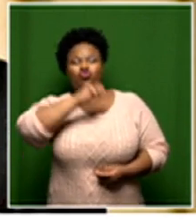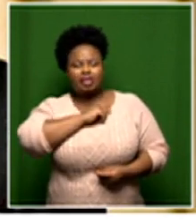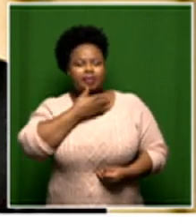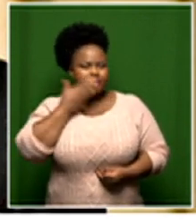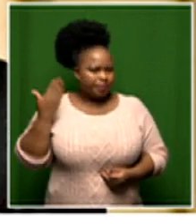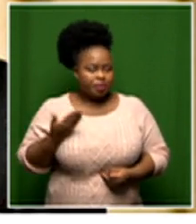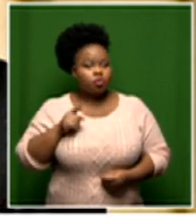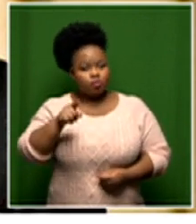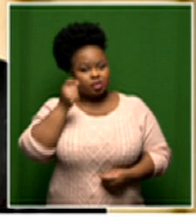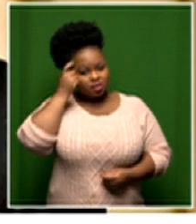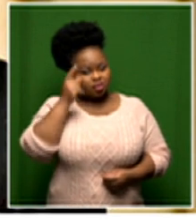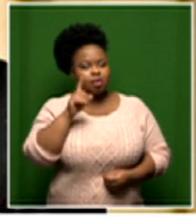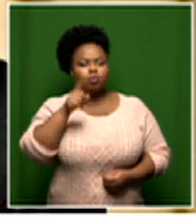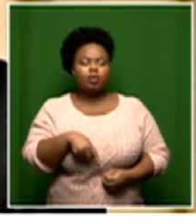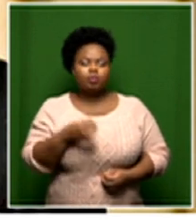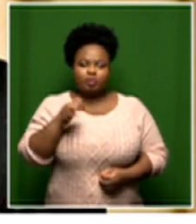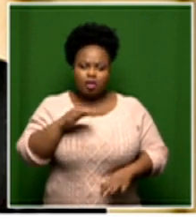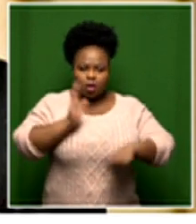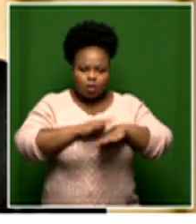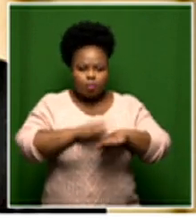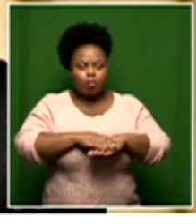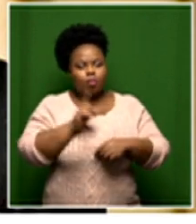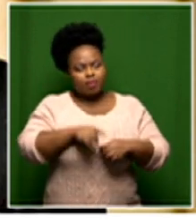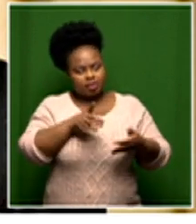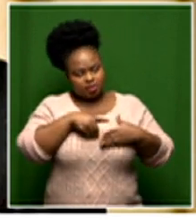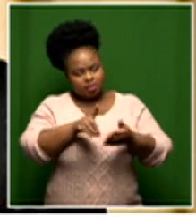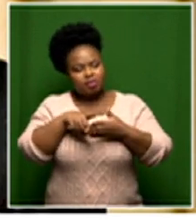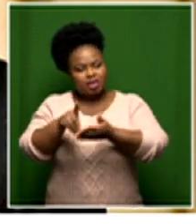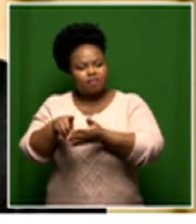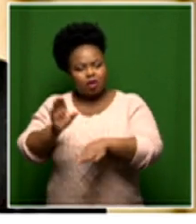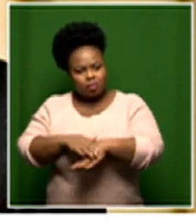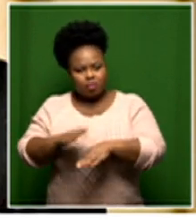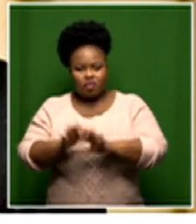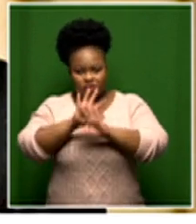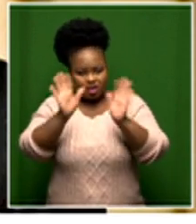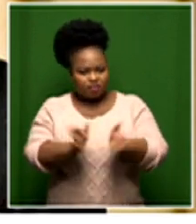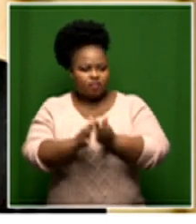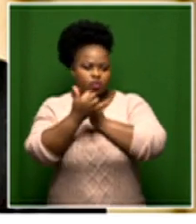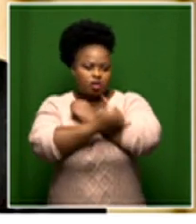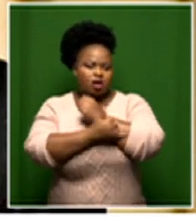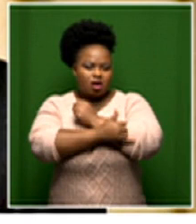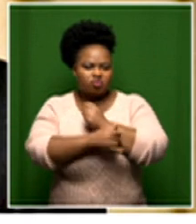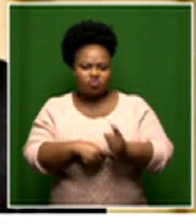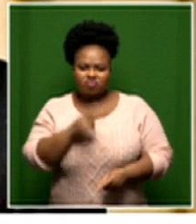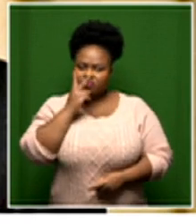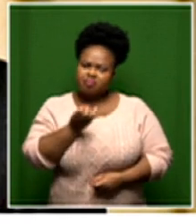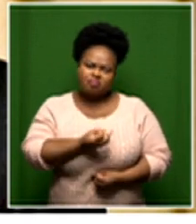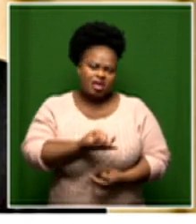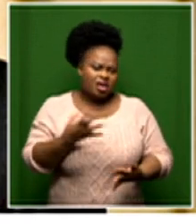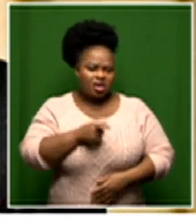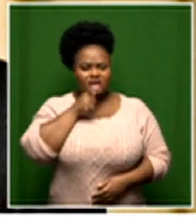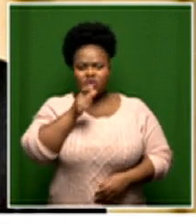they must understand that we will still have to do and deliver for the country what is needed. So we've seen lots of